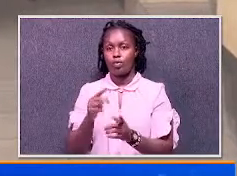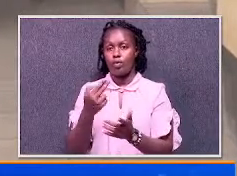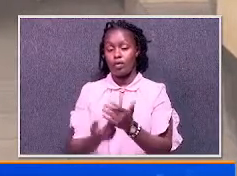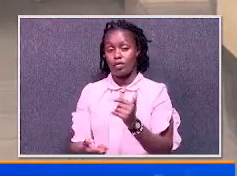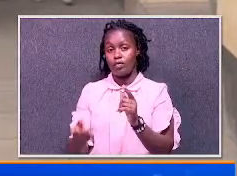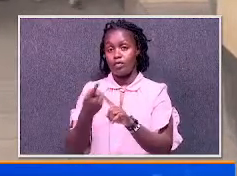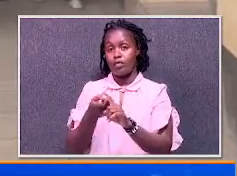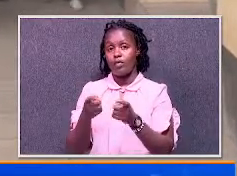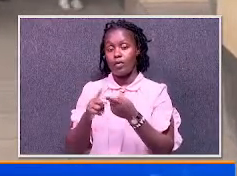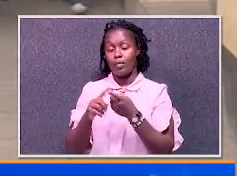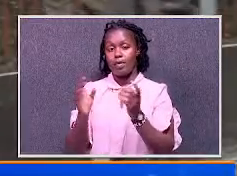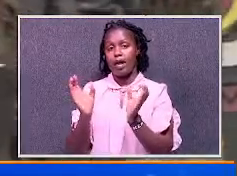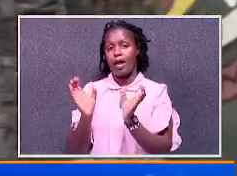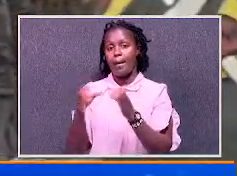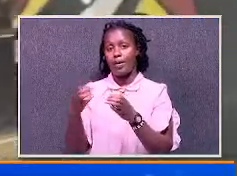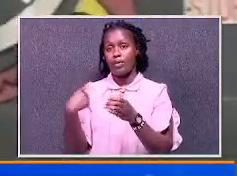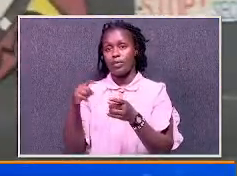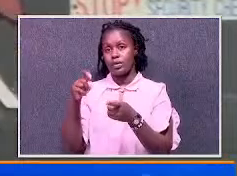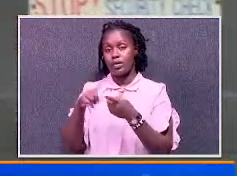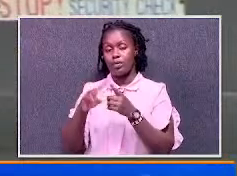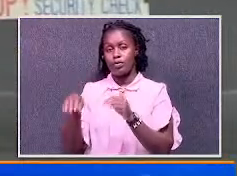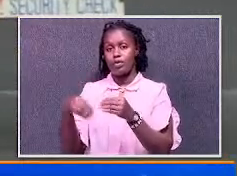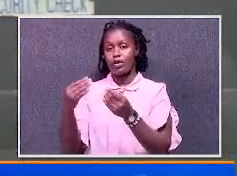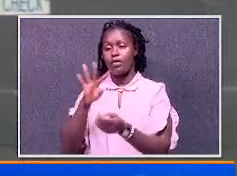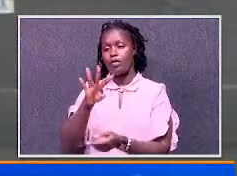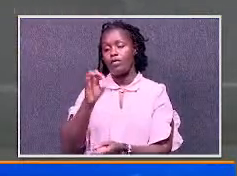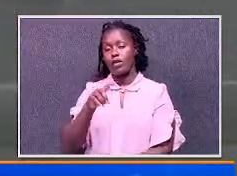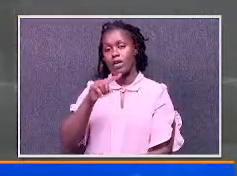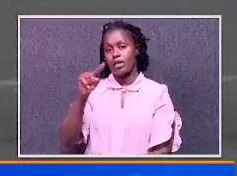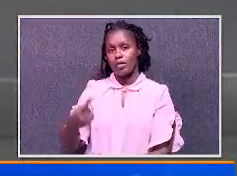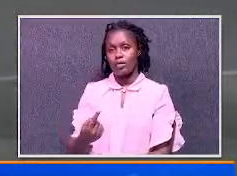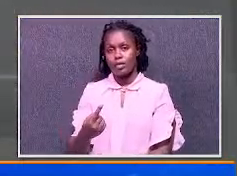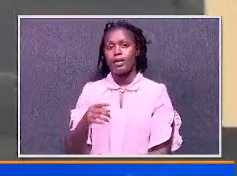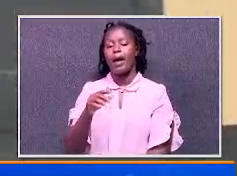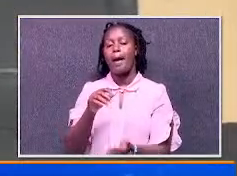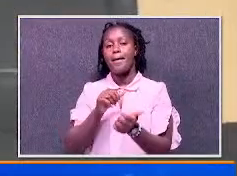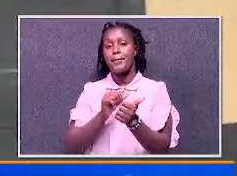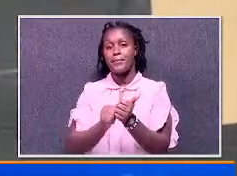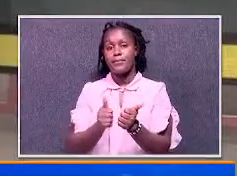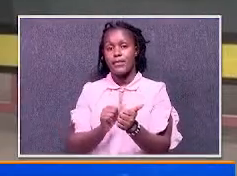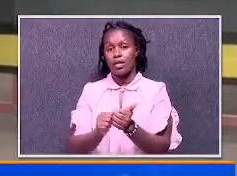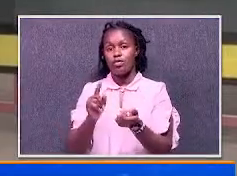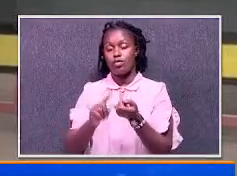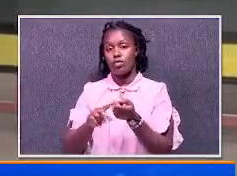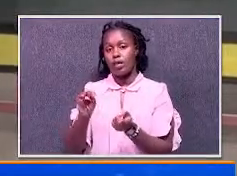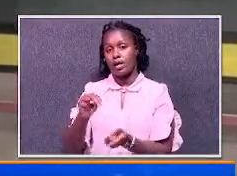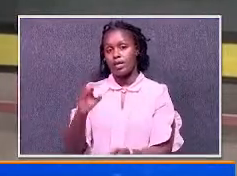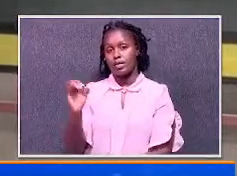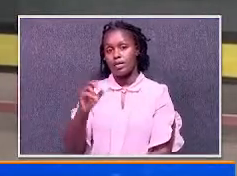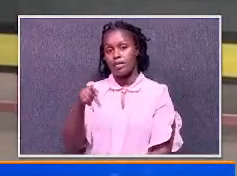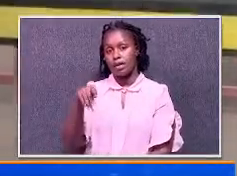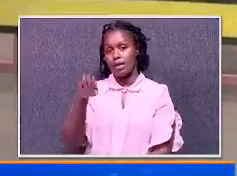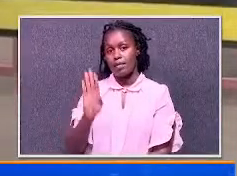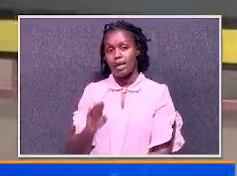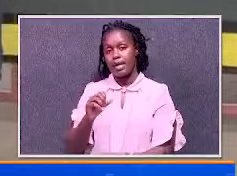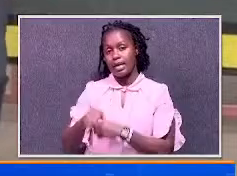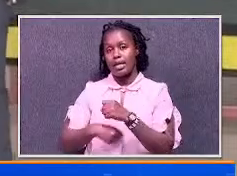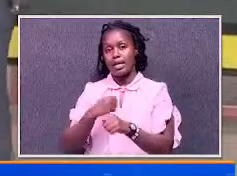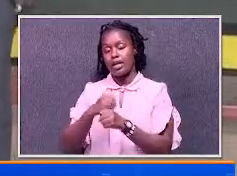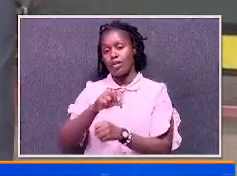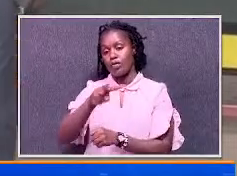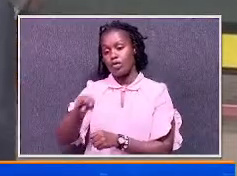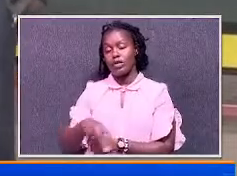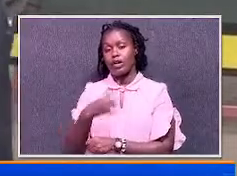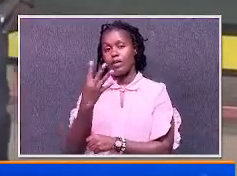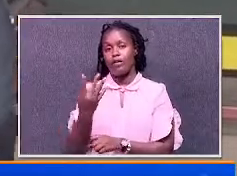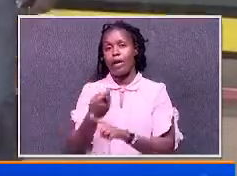the company, were supposed to supply 40,000 metric tons of maize to NCPB in the year 2004, but